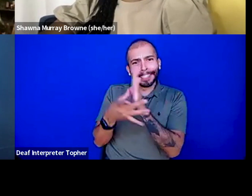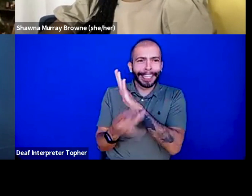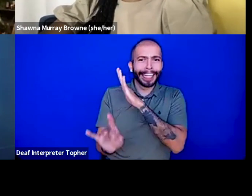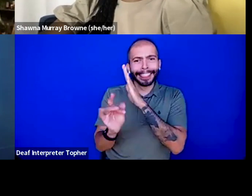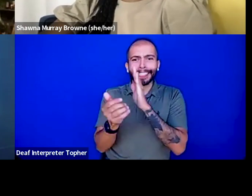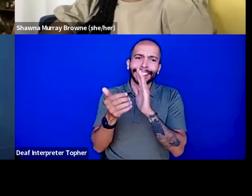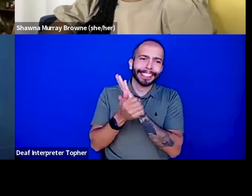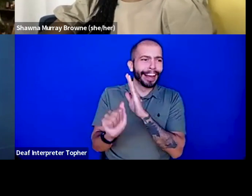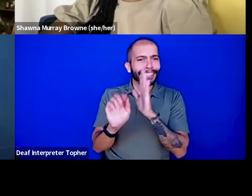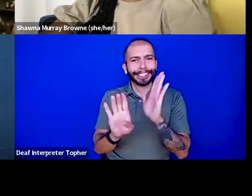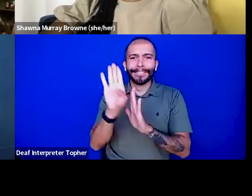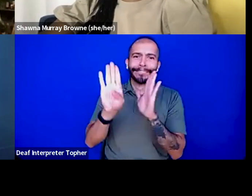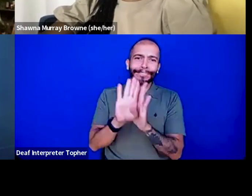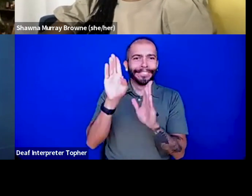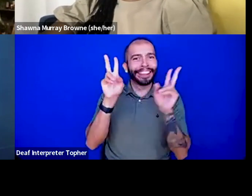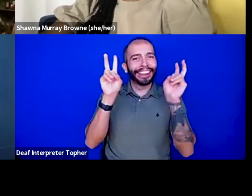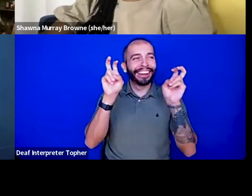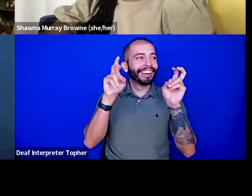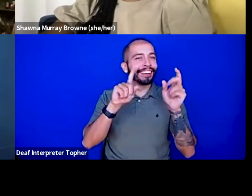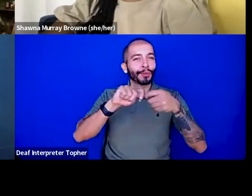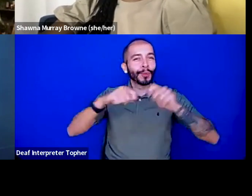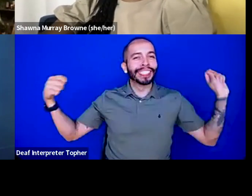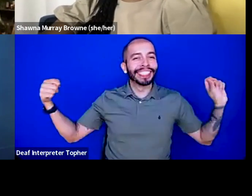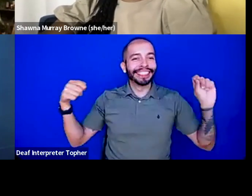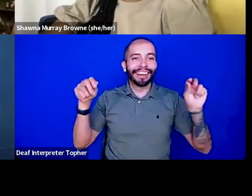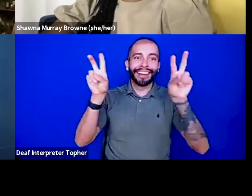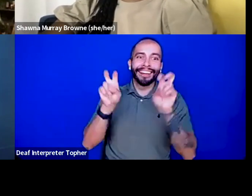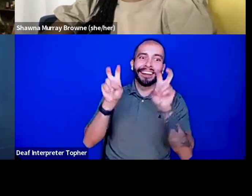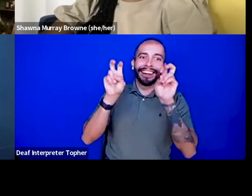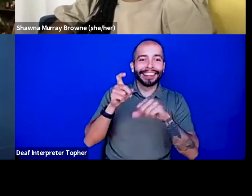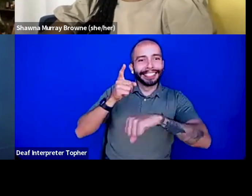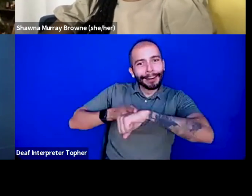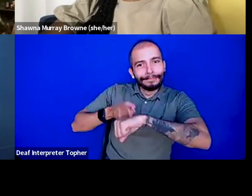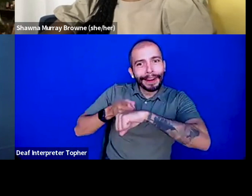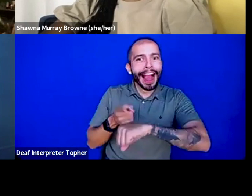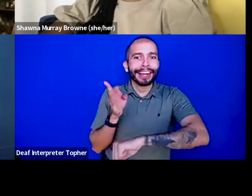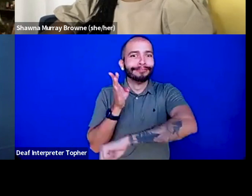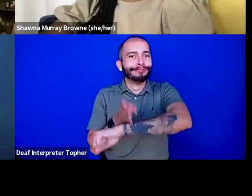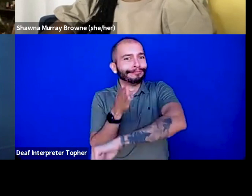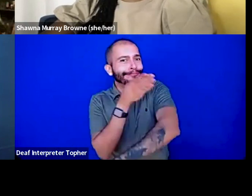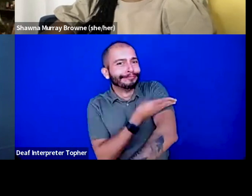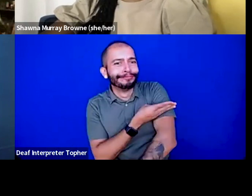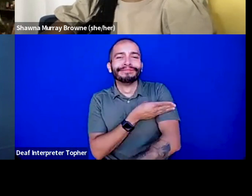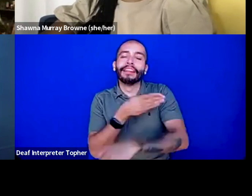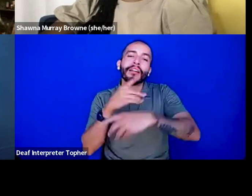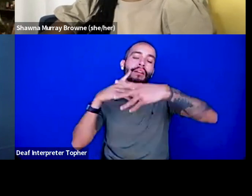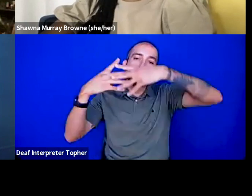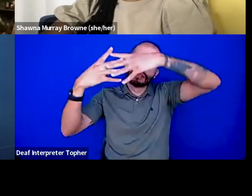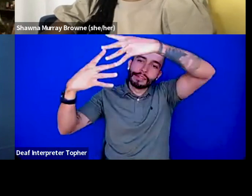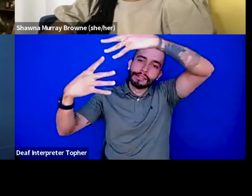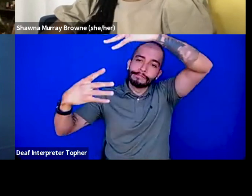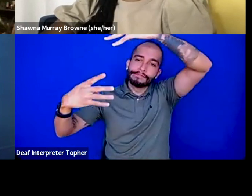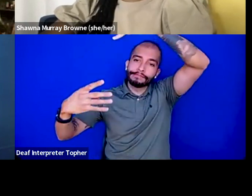continues. All of these spaces are carceral regardless of their euphemistic name or stated benevolent rationale or